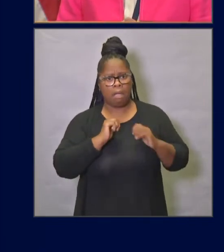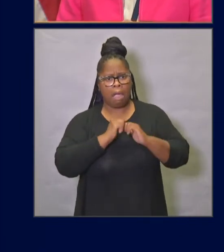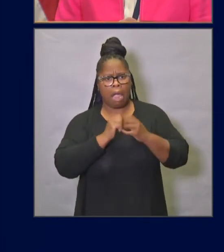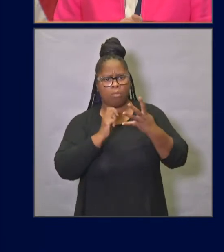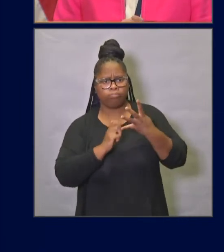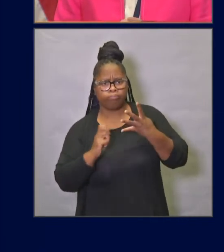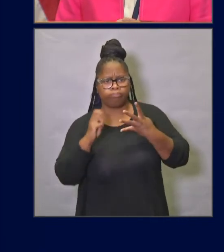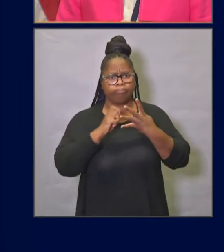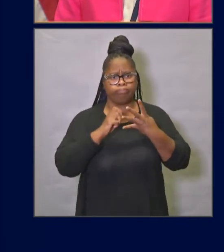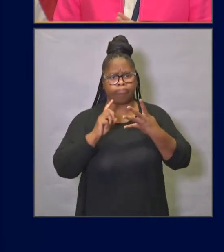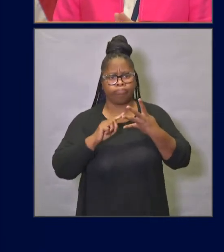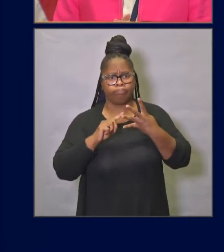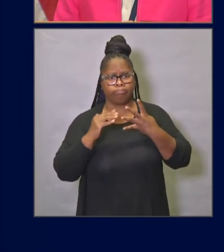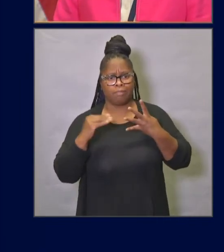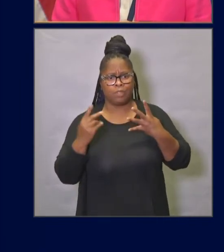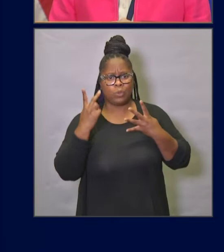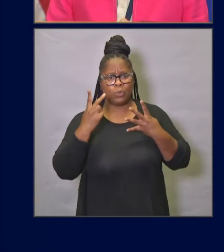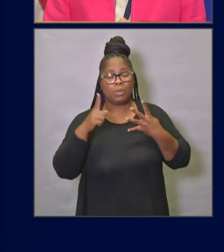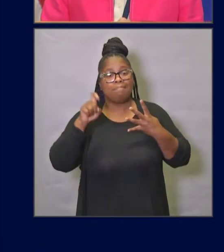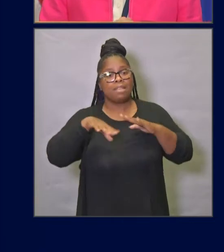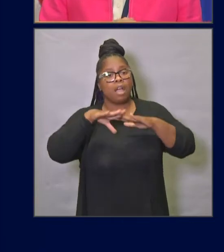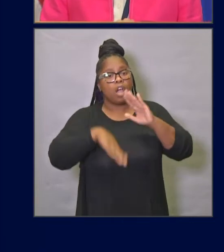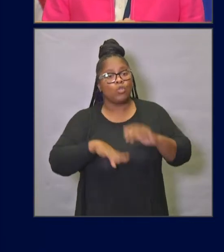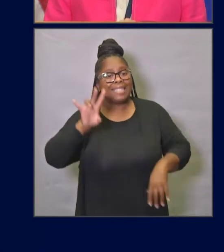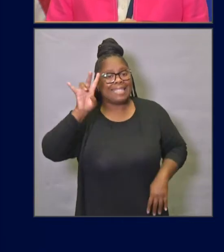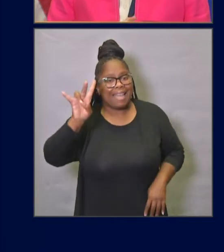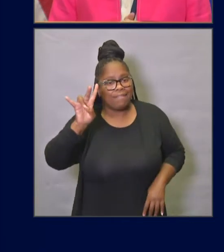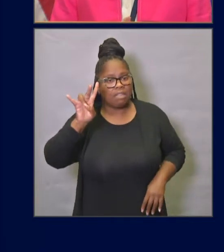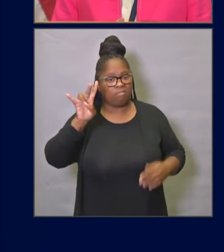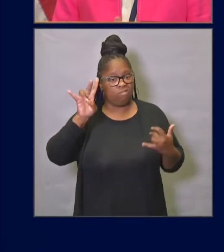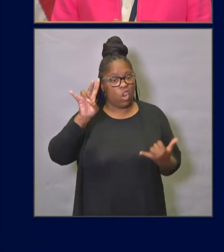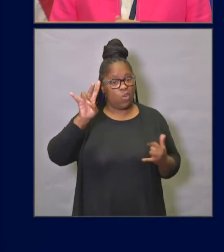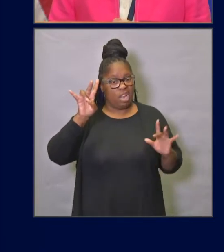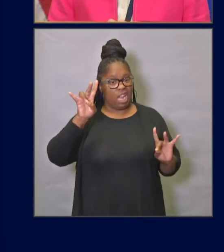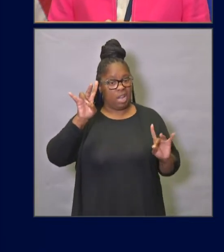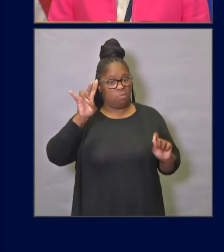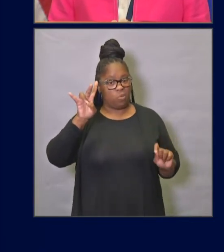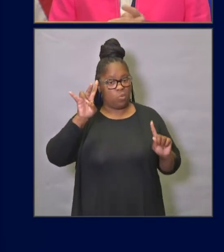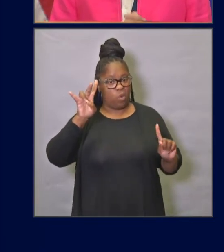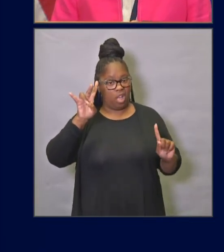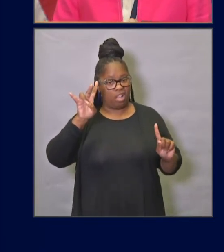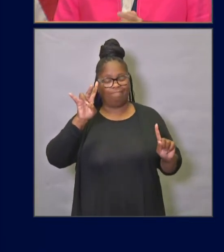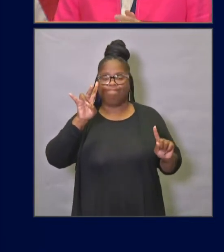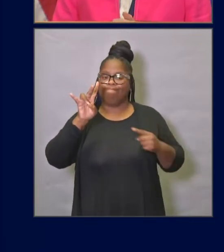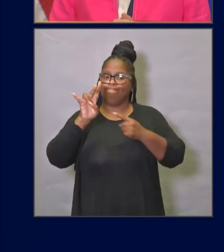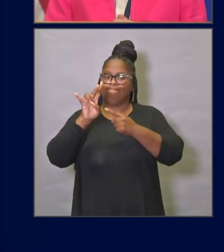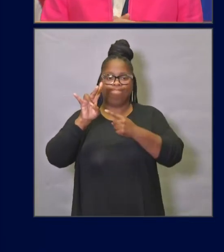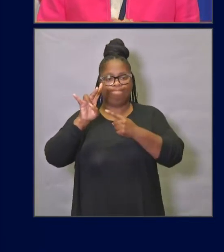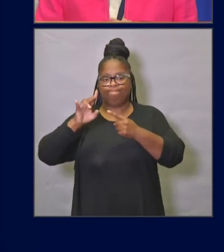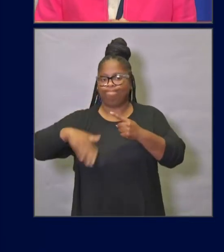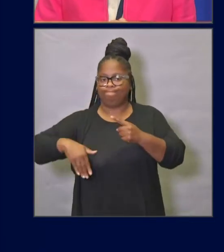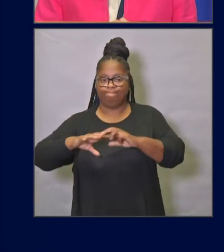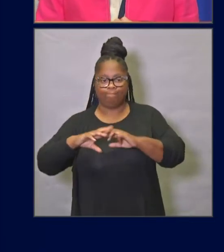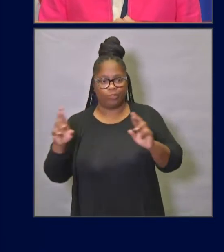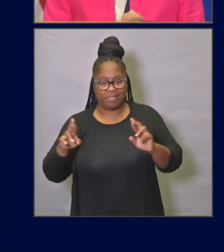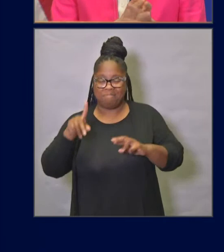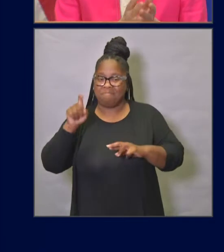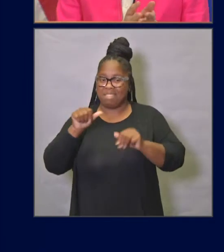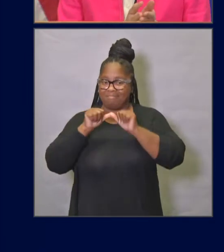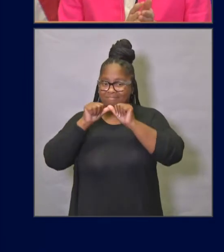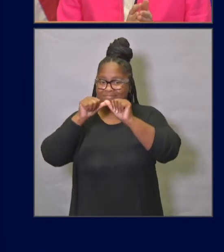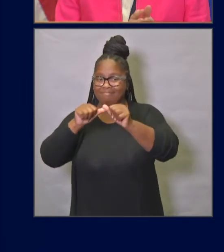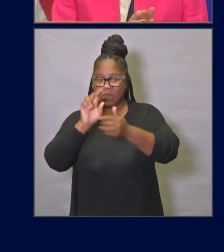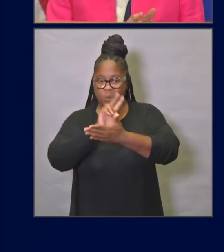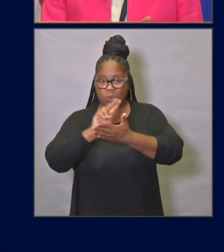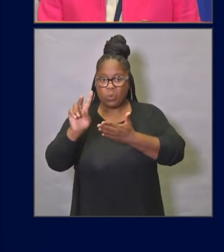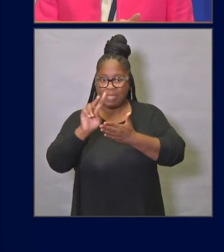case rate to be less than 7 new cases a day per 100,000 residents for 2 consecutive weeks. Now, you'll